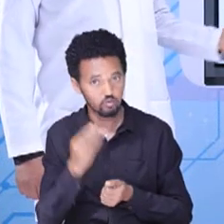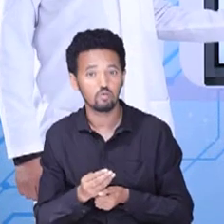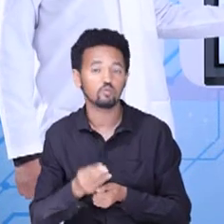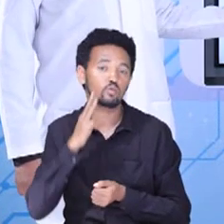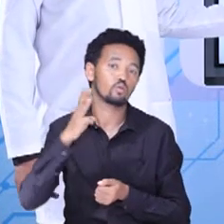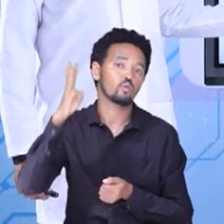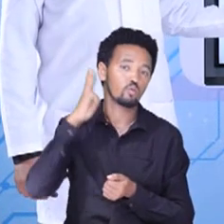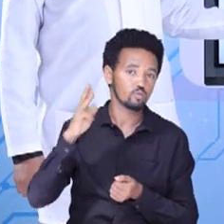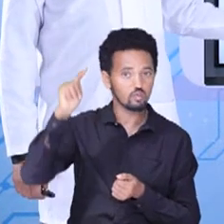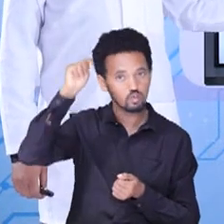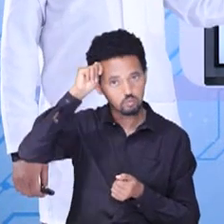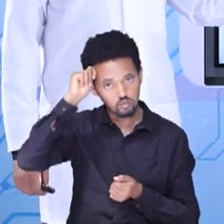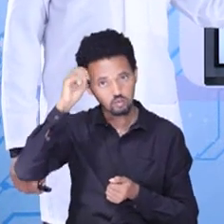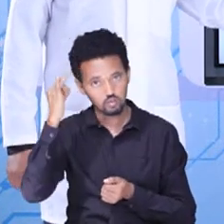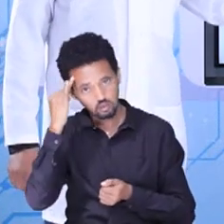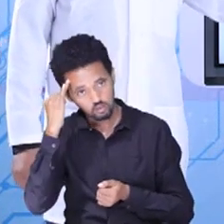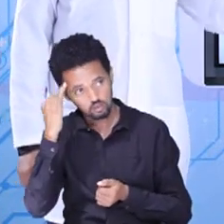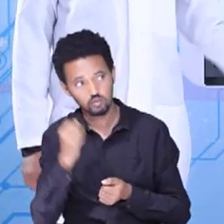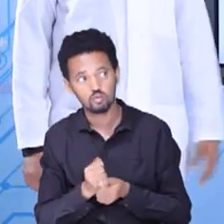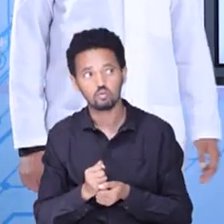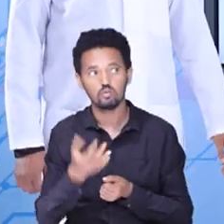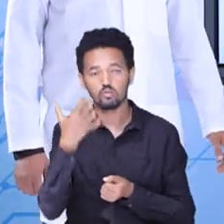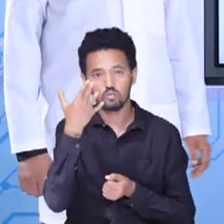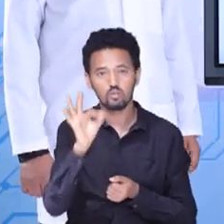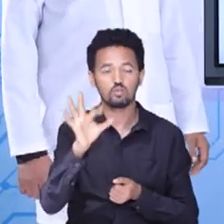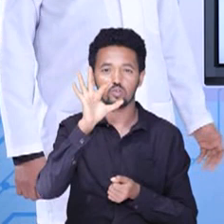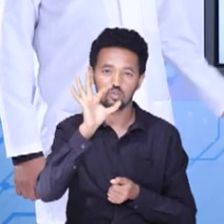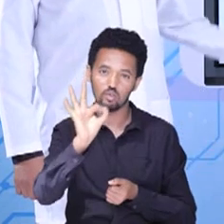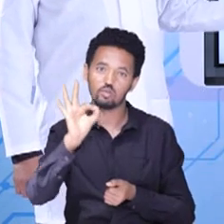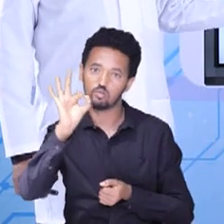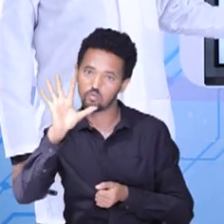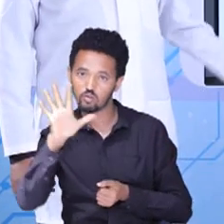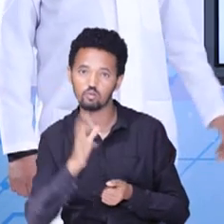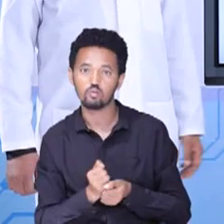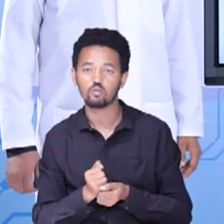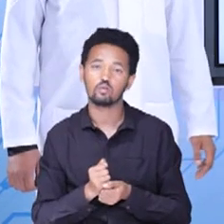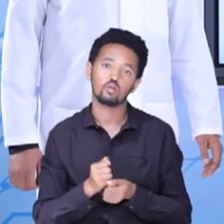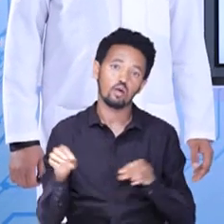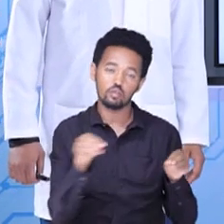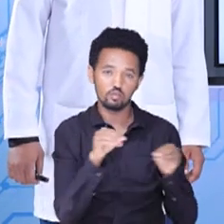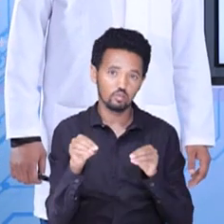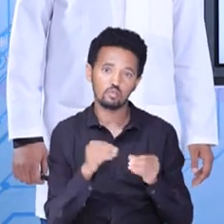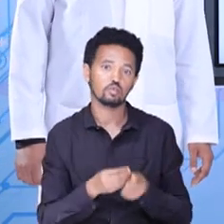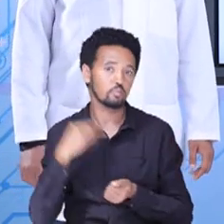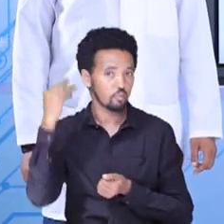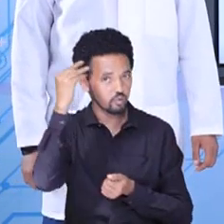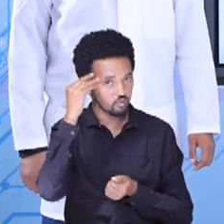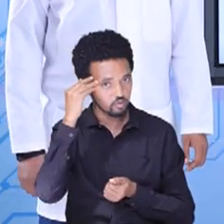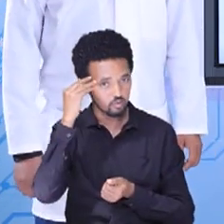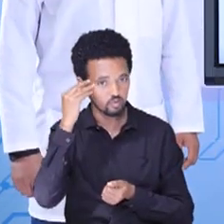was Tamrat Layen from 1991 up to 1995. Acting head of president of